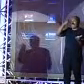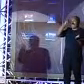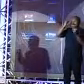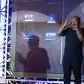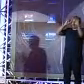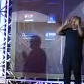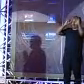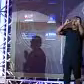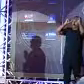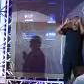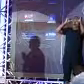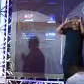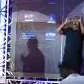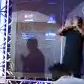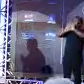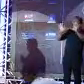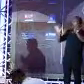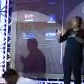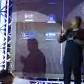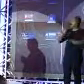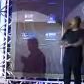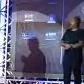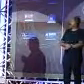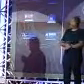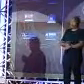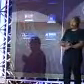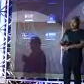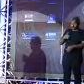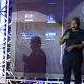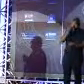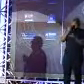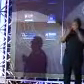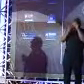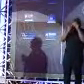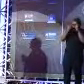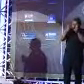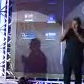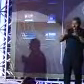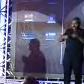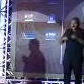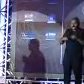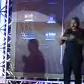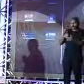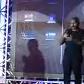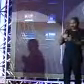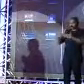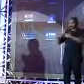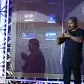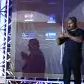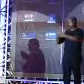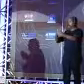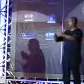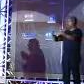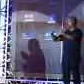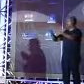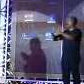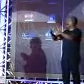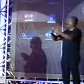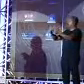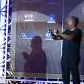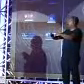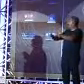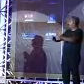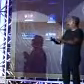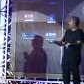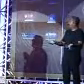But the core needs an educated workforce. And so with that professionalisation, the substructures